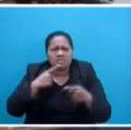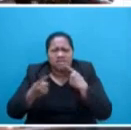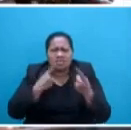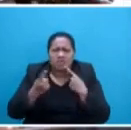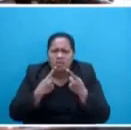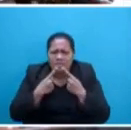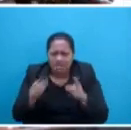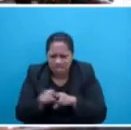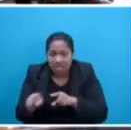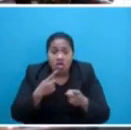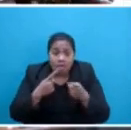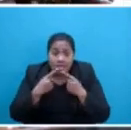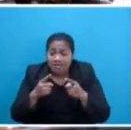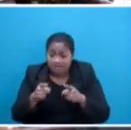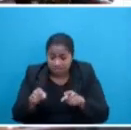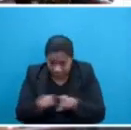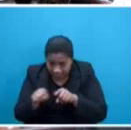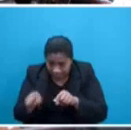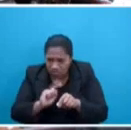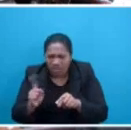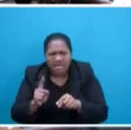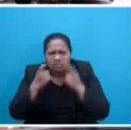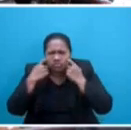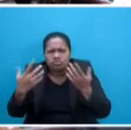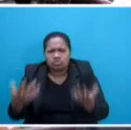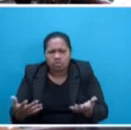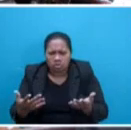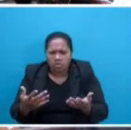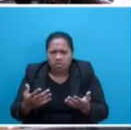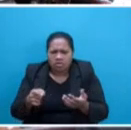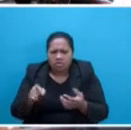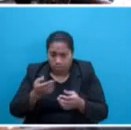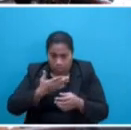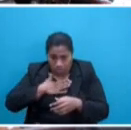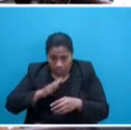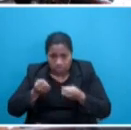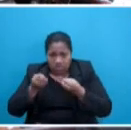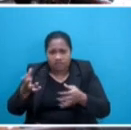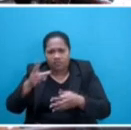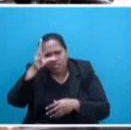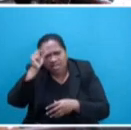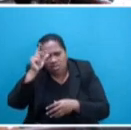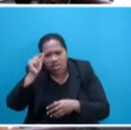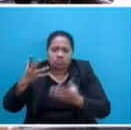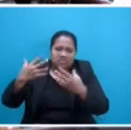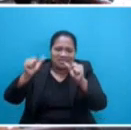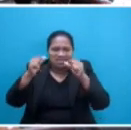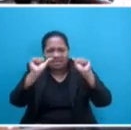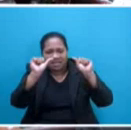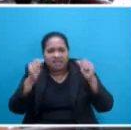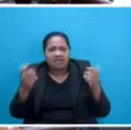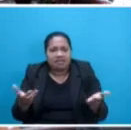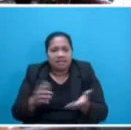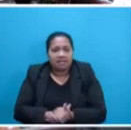like this suggest that the Itoke need extra help to be able to succeed. Point of order. That word